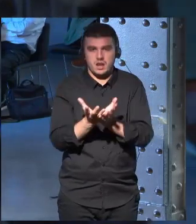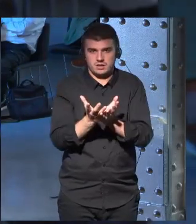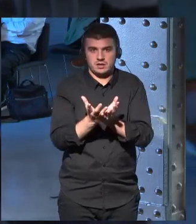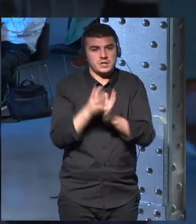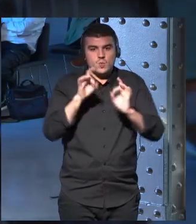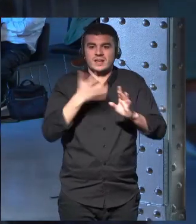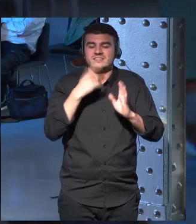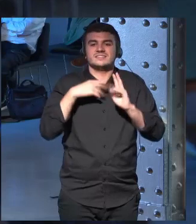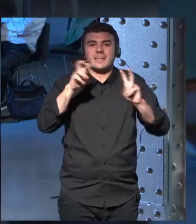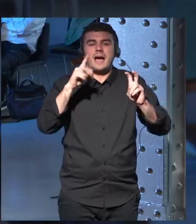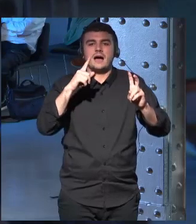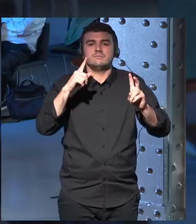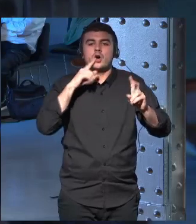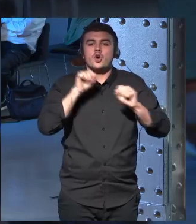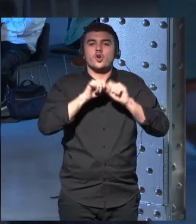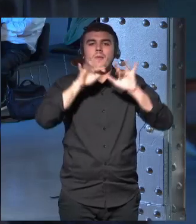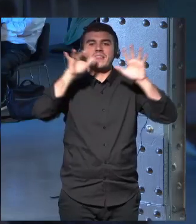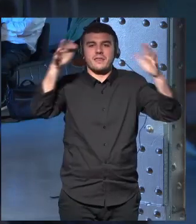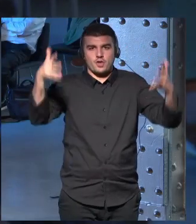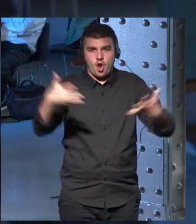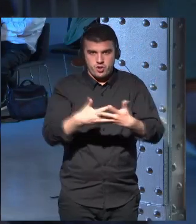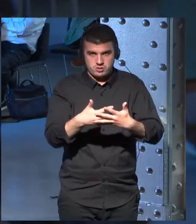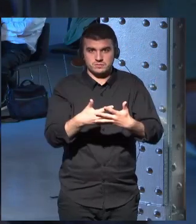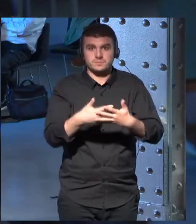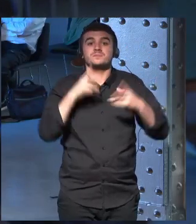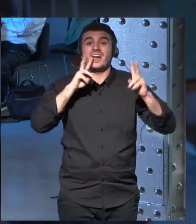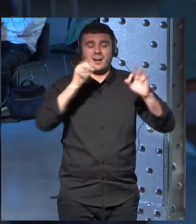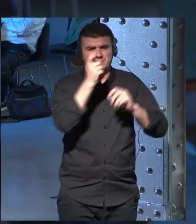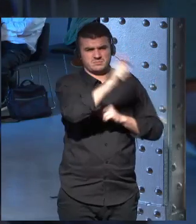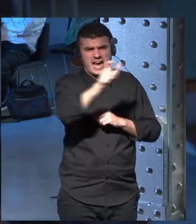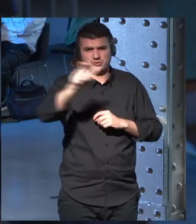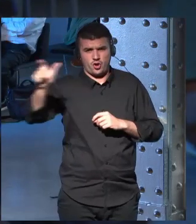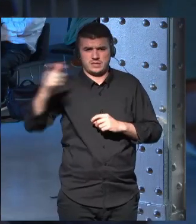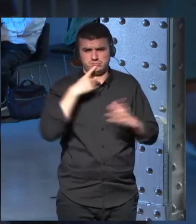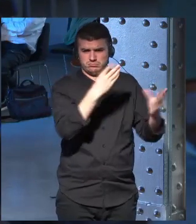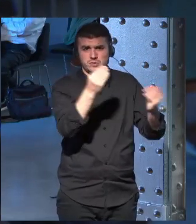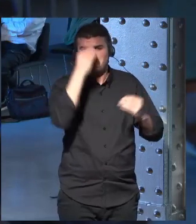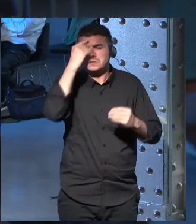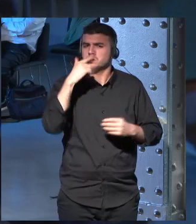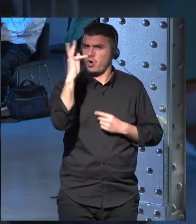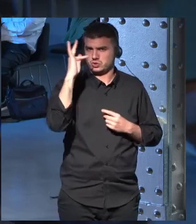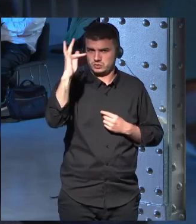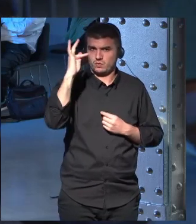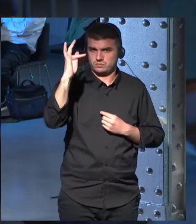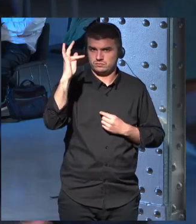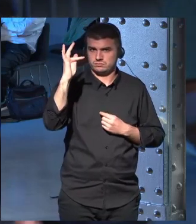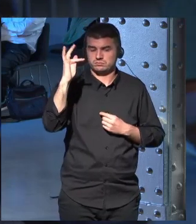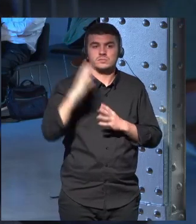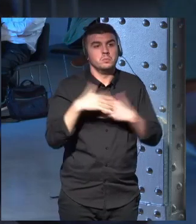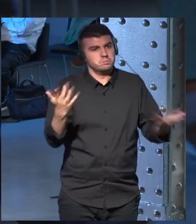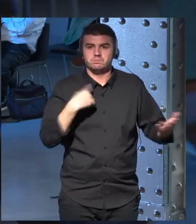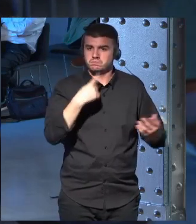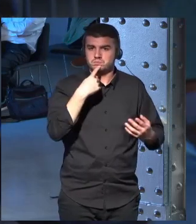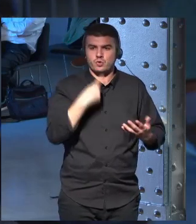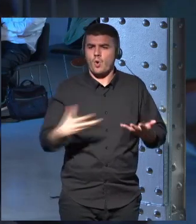phenomenon. And many people regard this as a good thing. They say everyone in the world should have a language